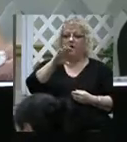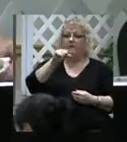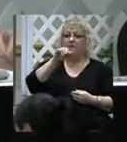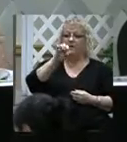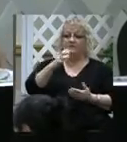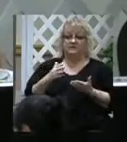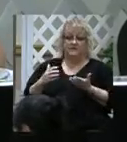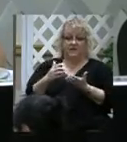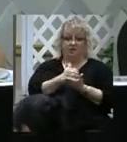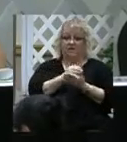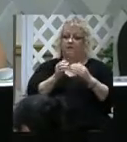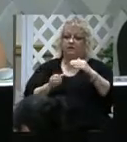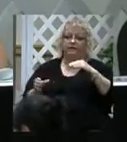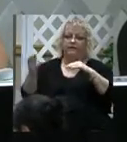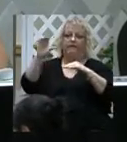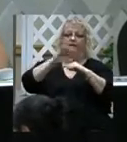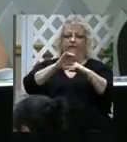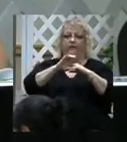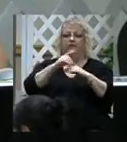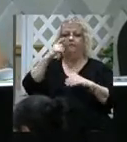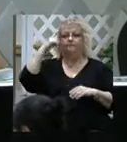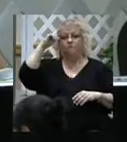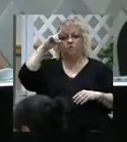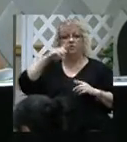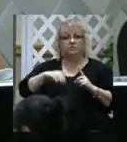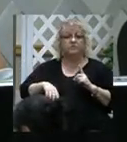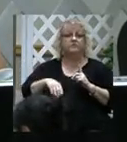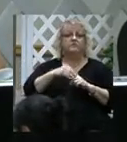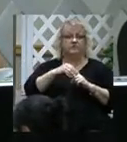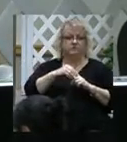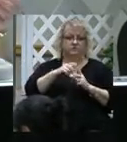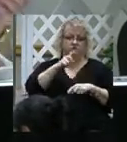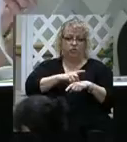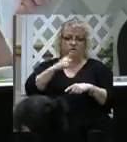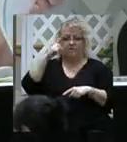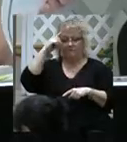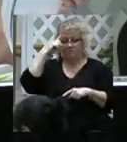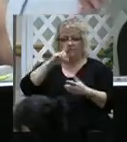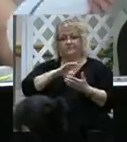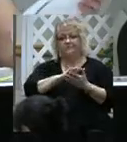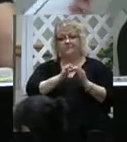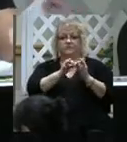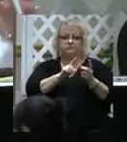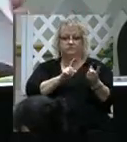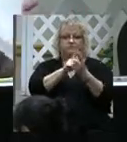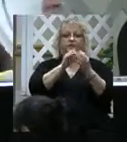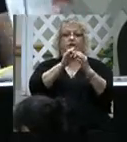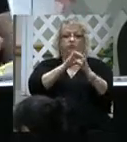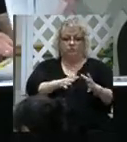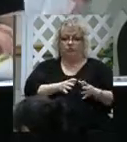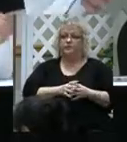salary. So we have to adhere to that also.